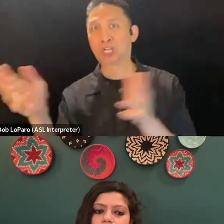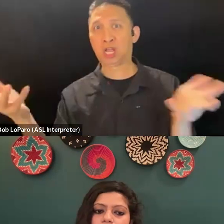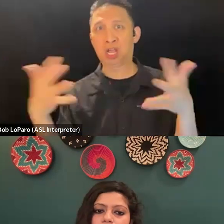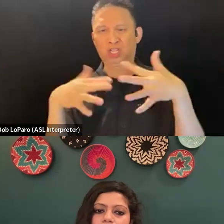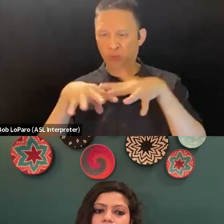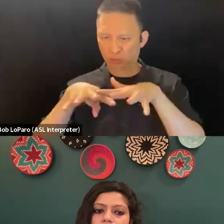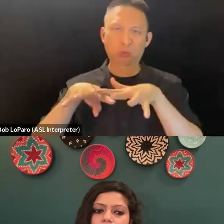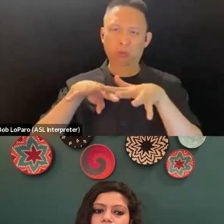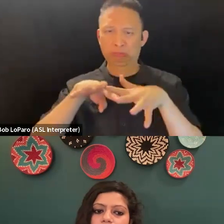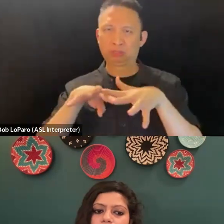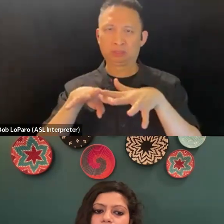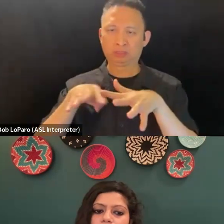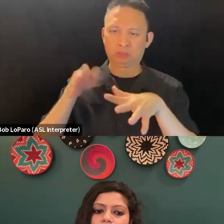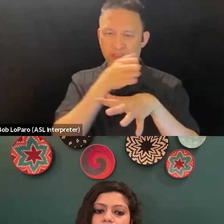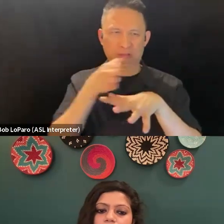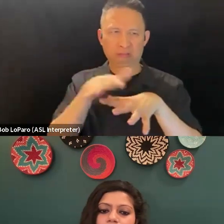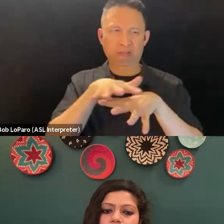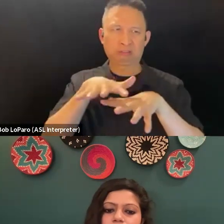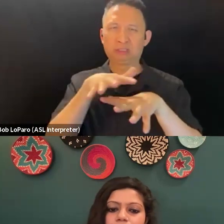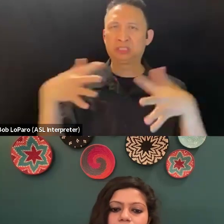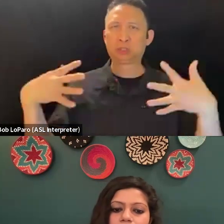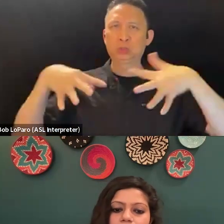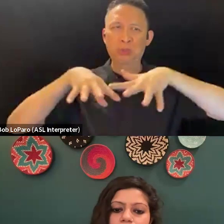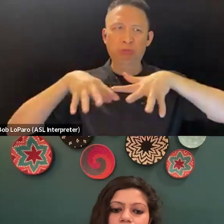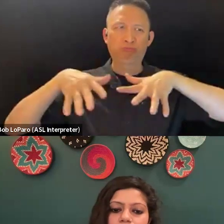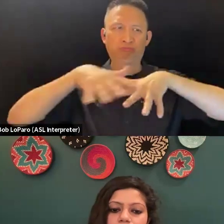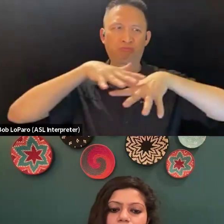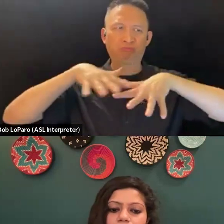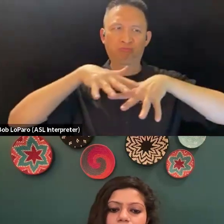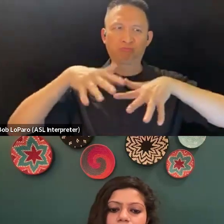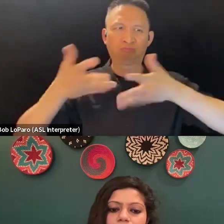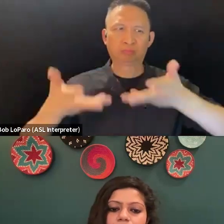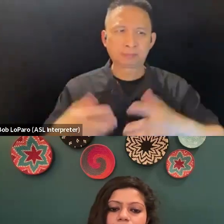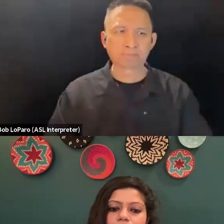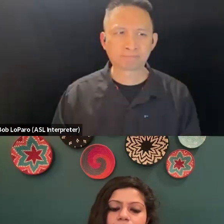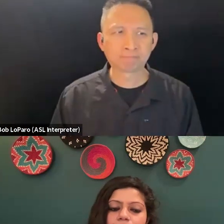in a drawing room with white walls, and I wear glasses.